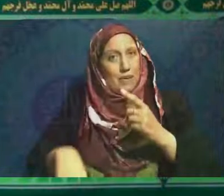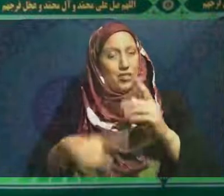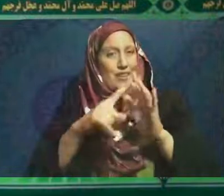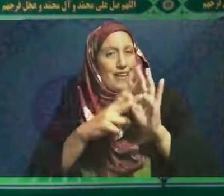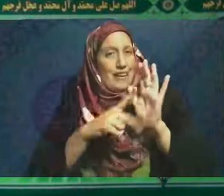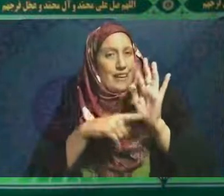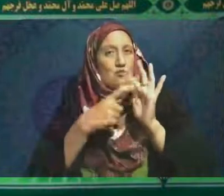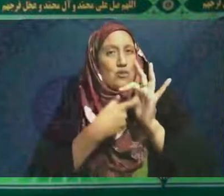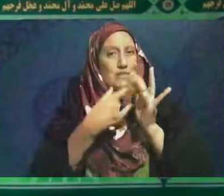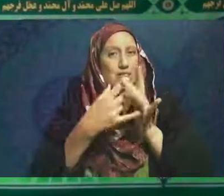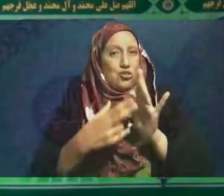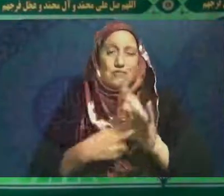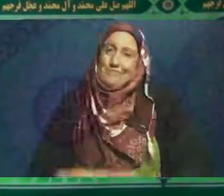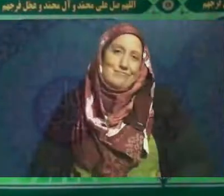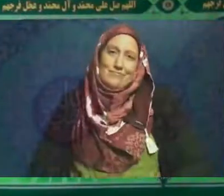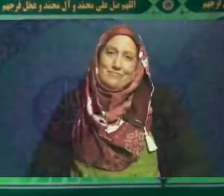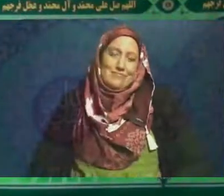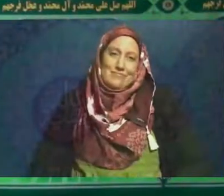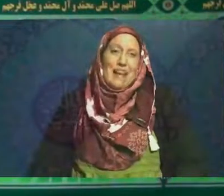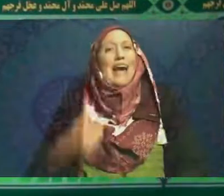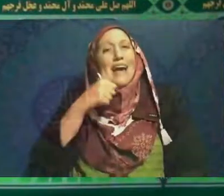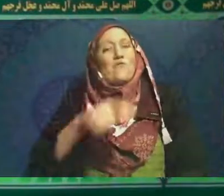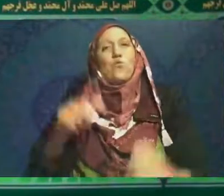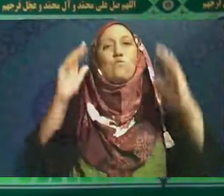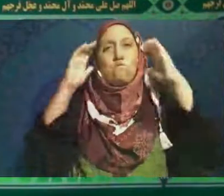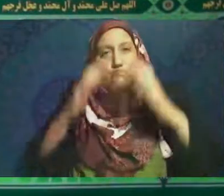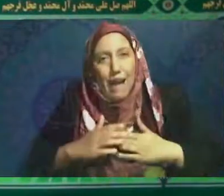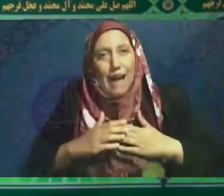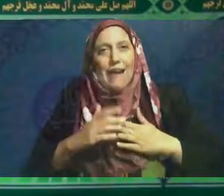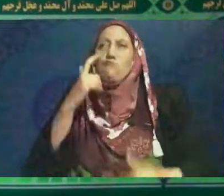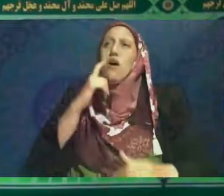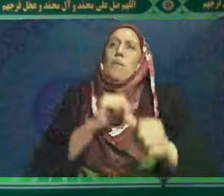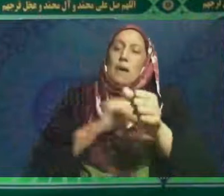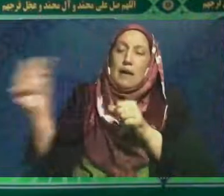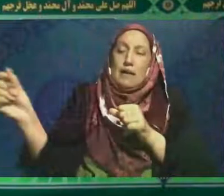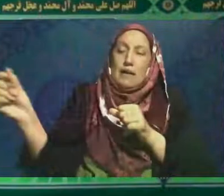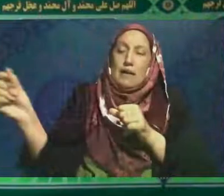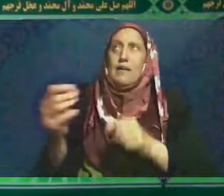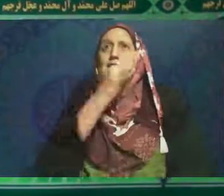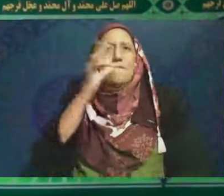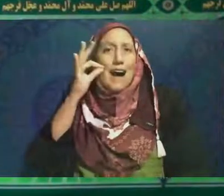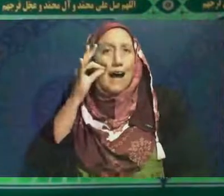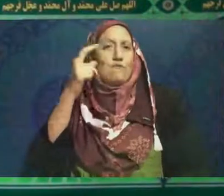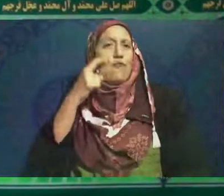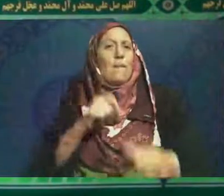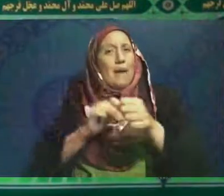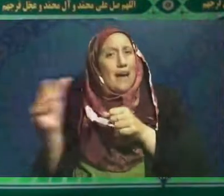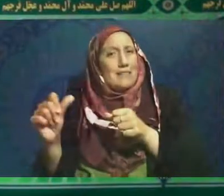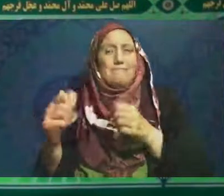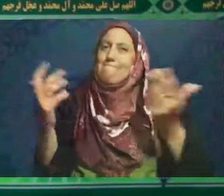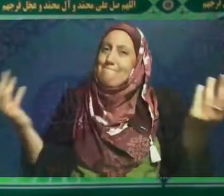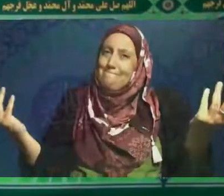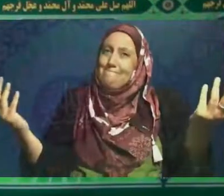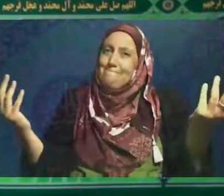whatever possible to you. Let me give you an example. We are in the month of Sha'ban. Inshallah, you have read, and a couple of more coming